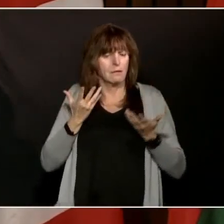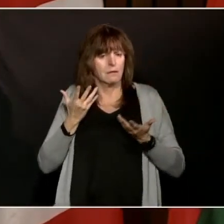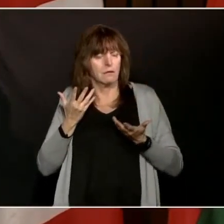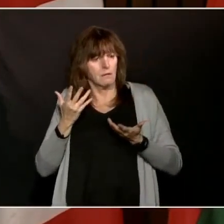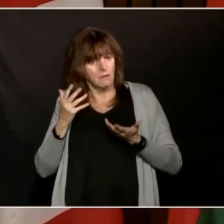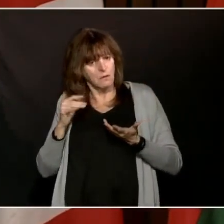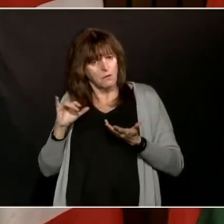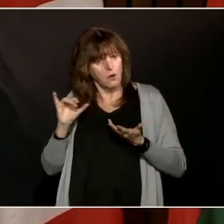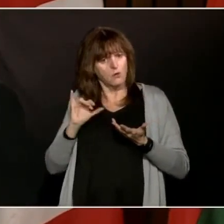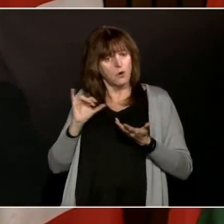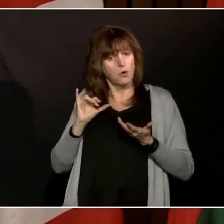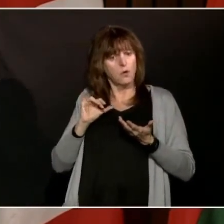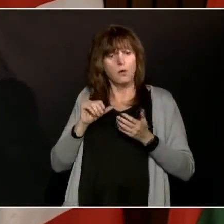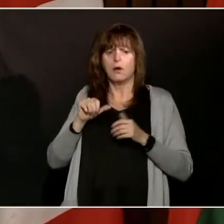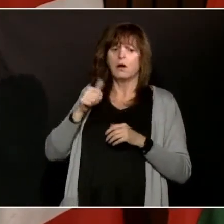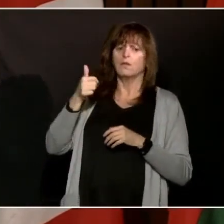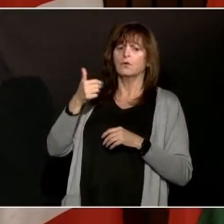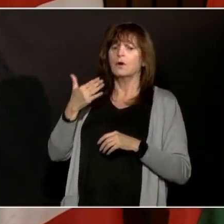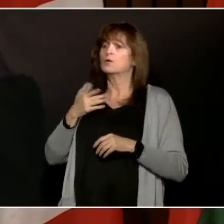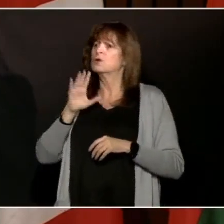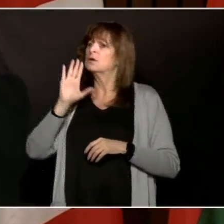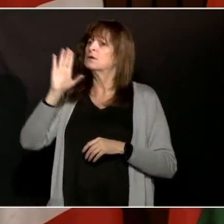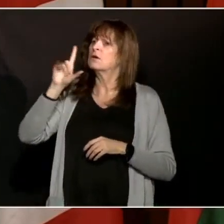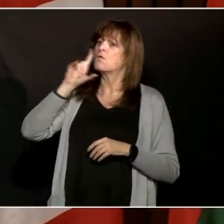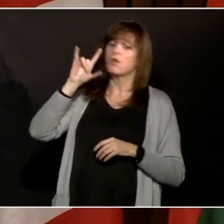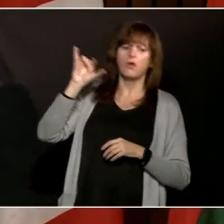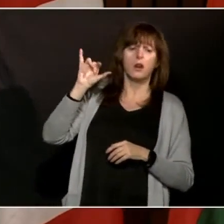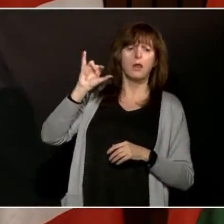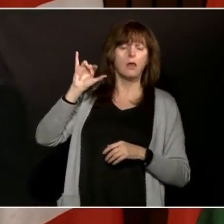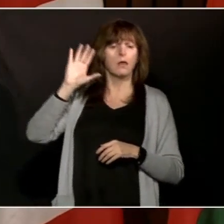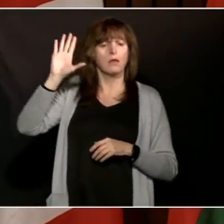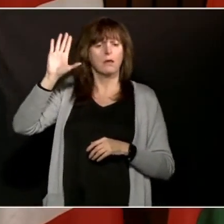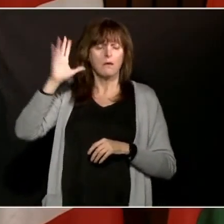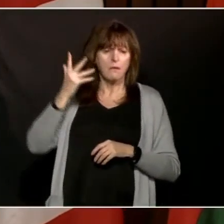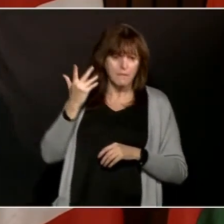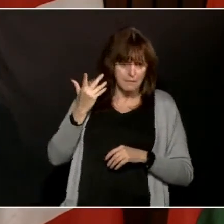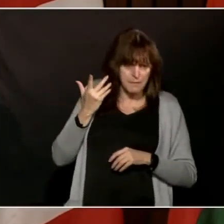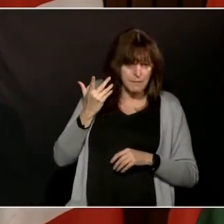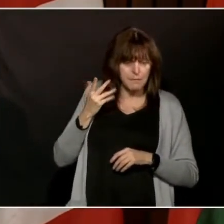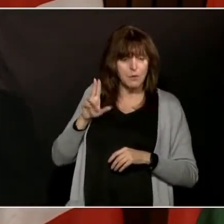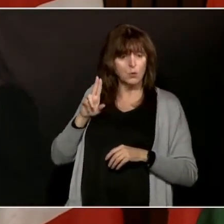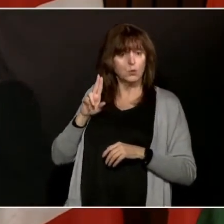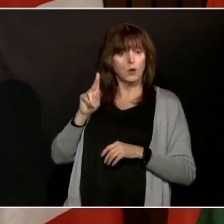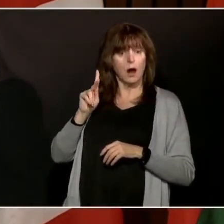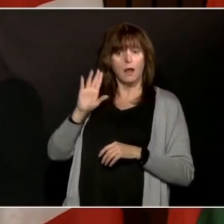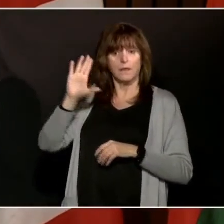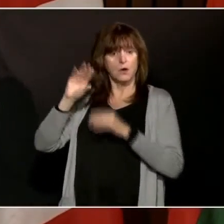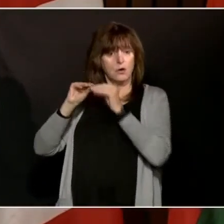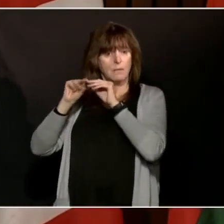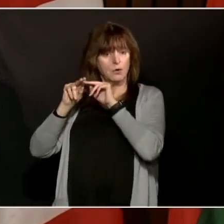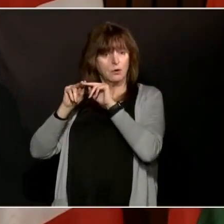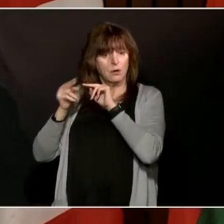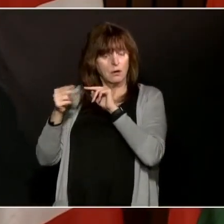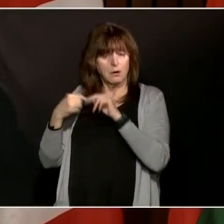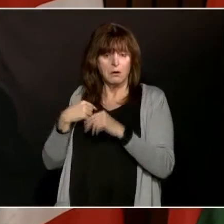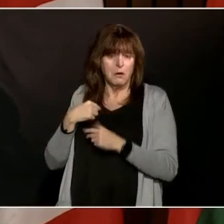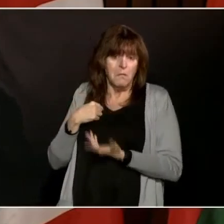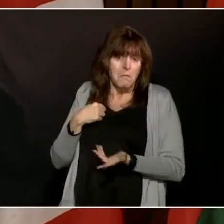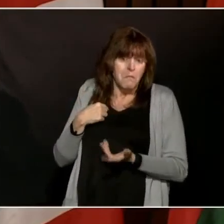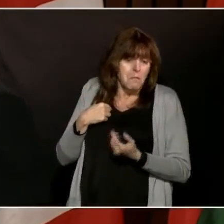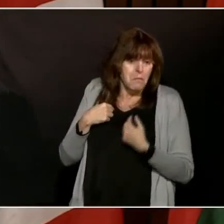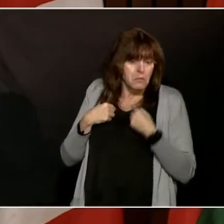other jurisdictions. I don't find it surprising that the rates are going down in the UK. I think we do know that the same measures are